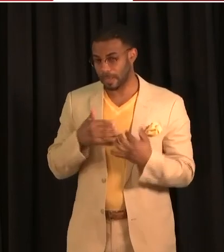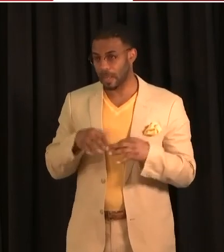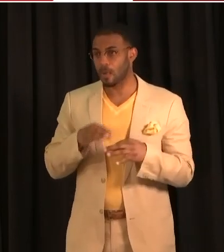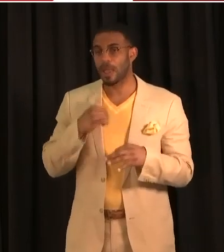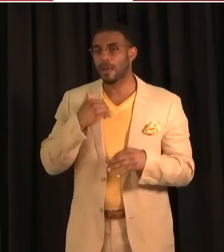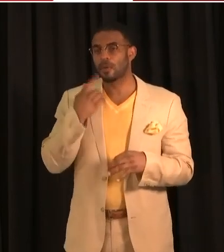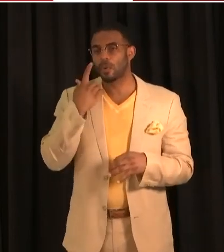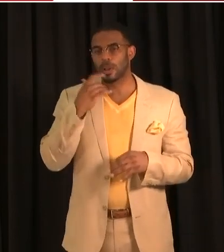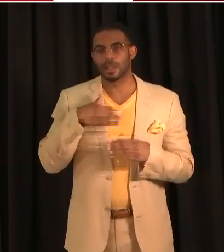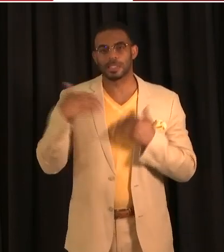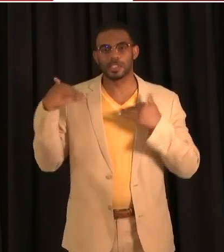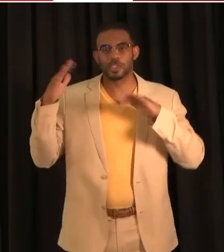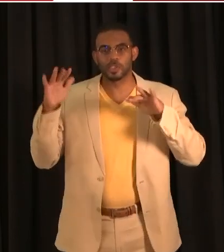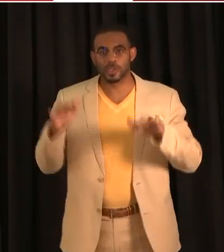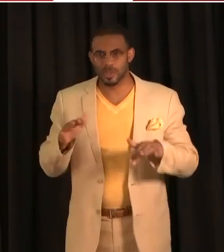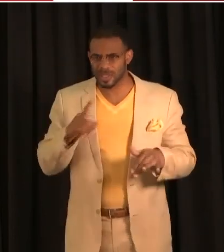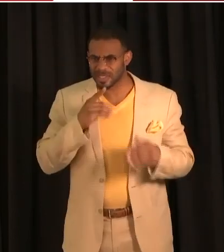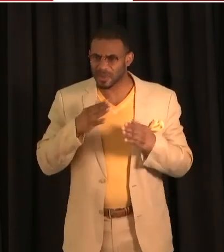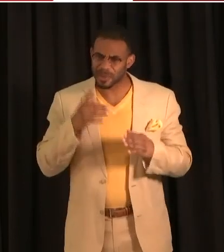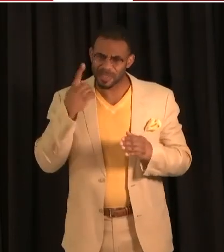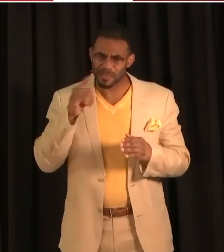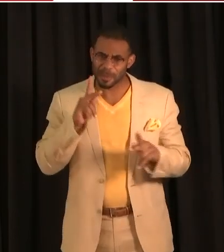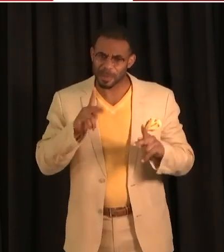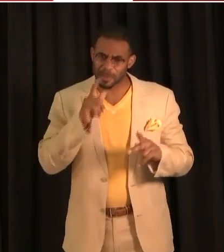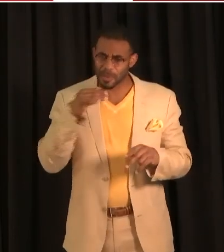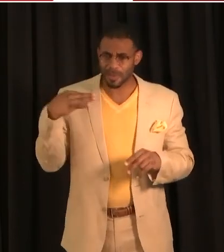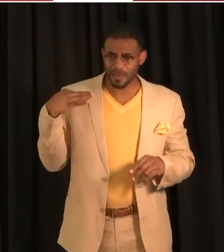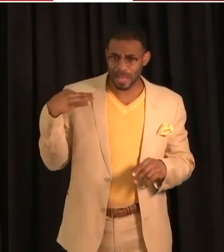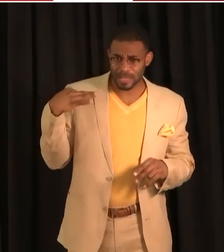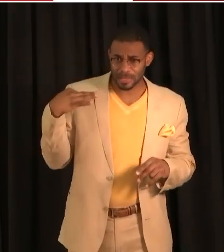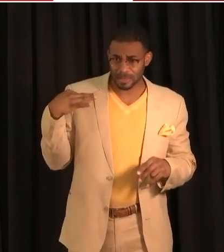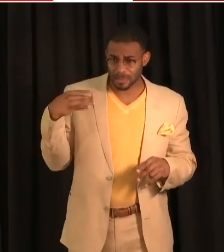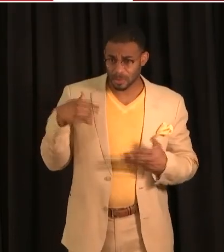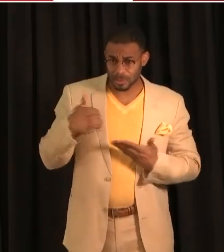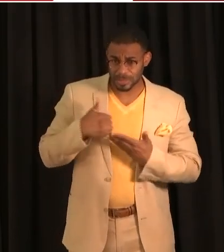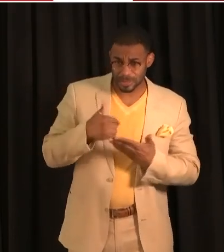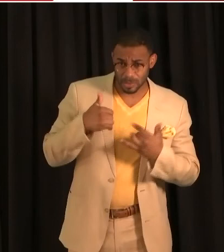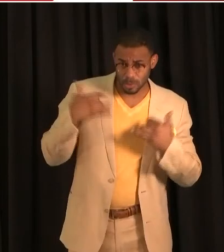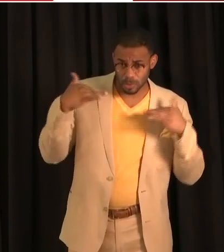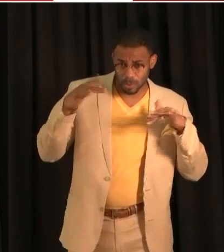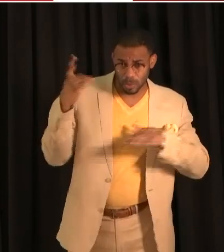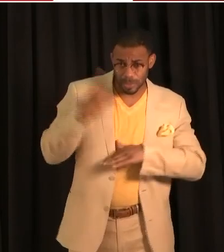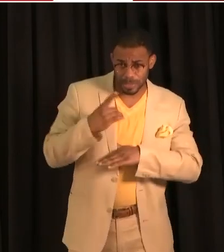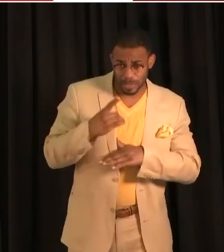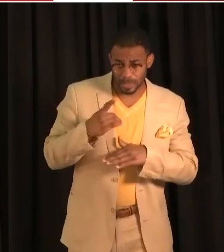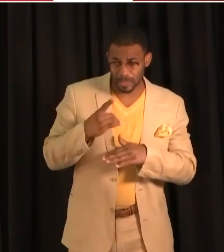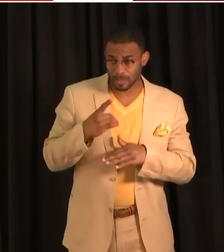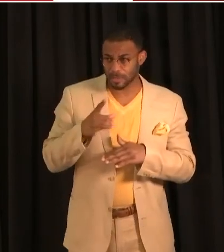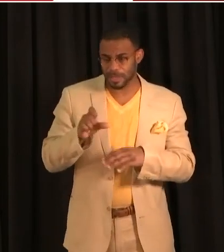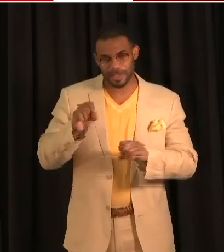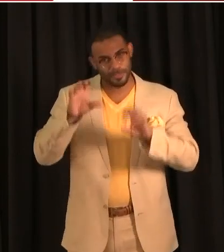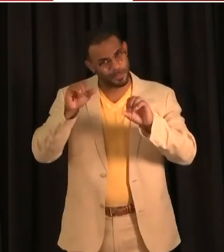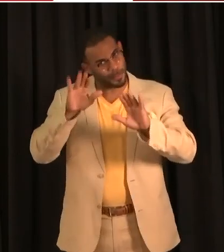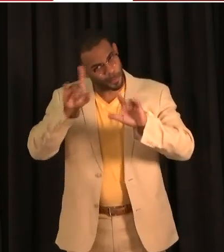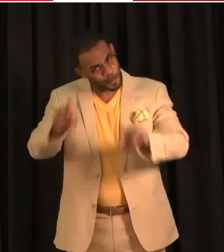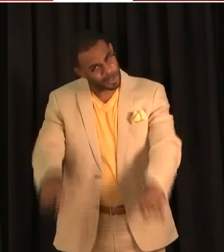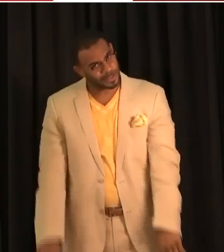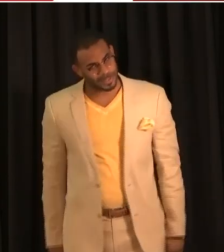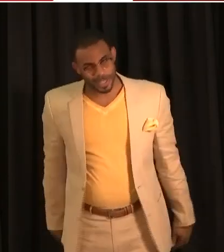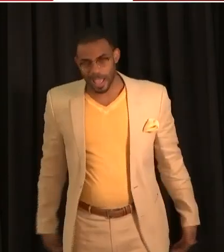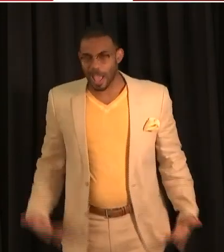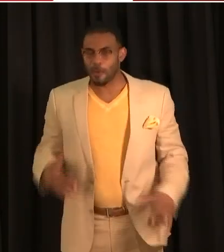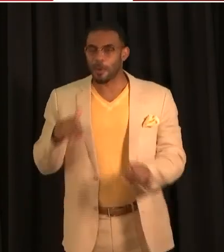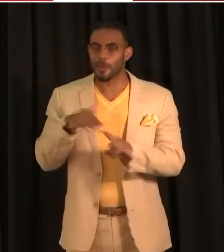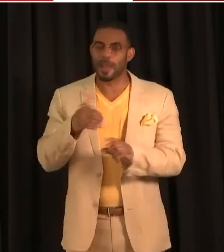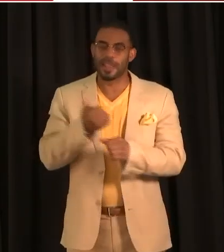Just we had a recent snow. Is there a way for people to volunteer to assist during snow days? That's a fabulous